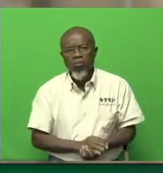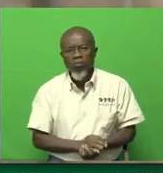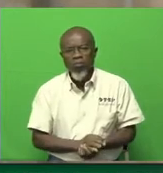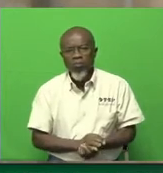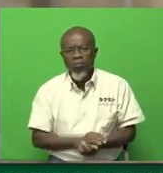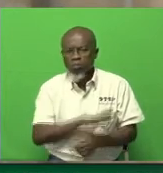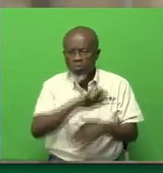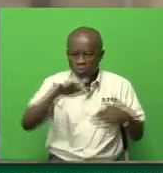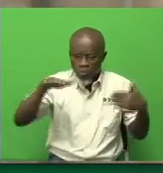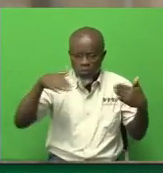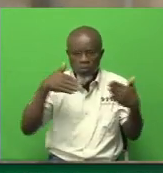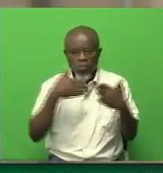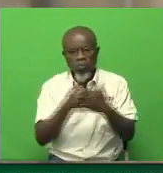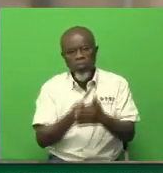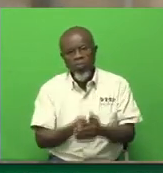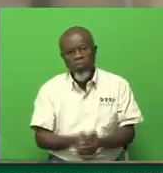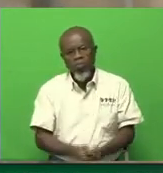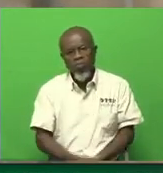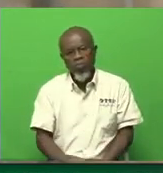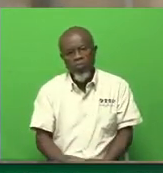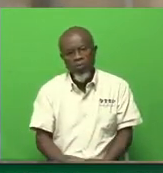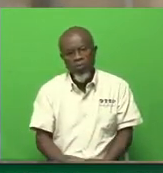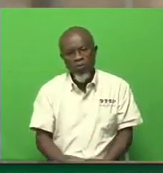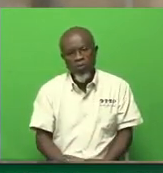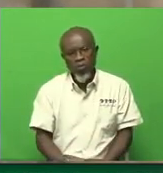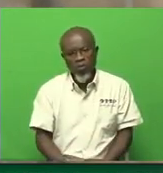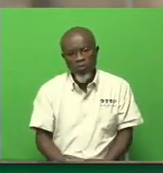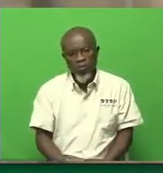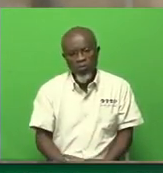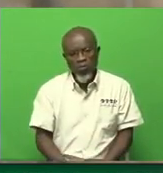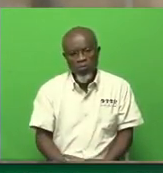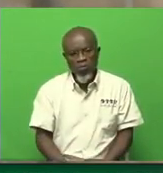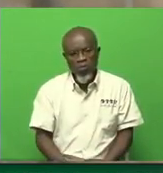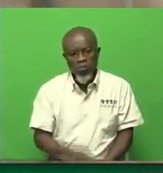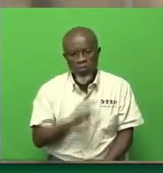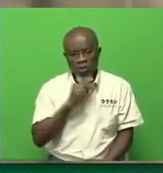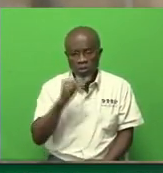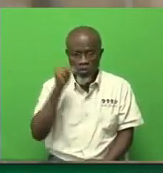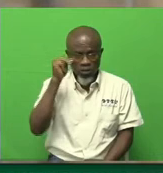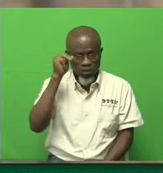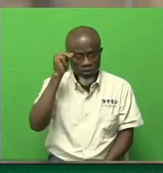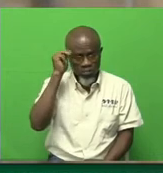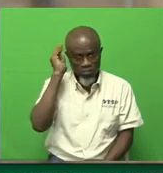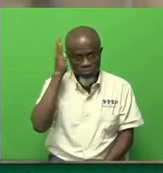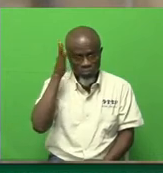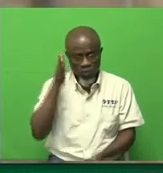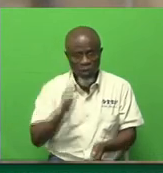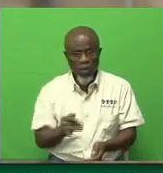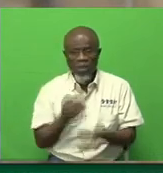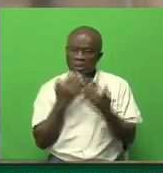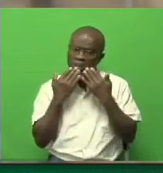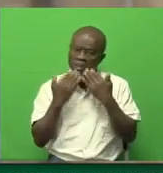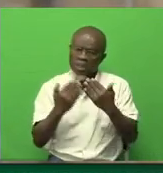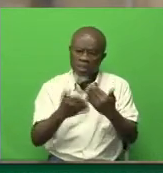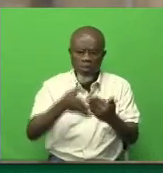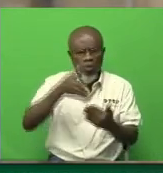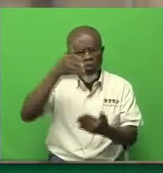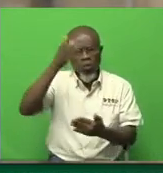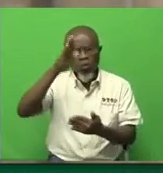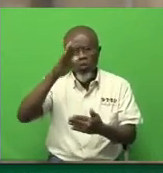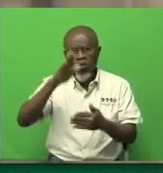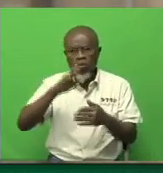all of them Madam speaker thank God the people of this country